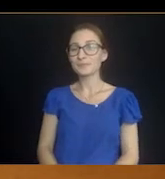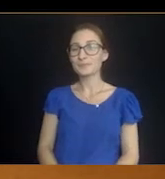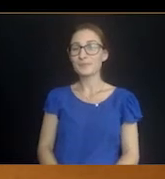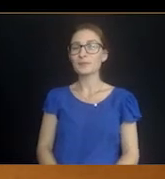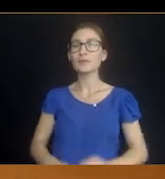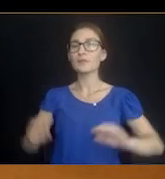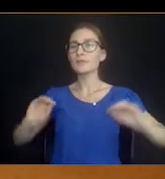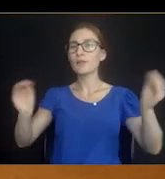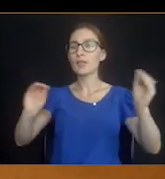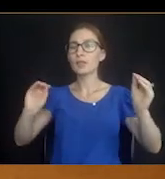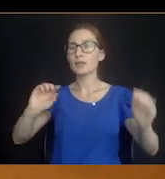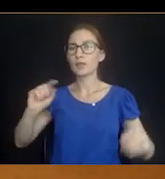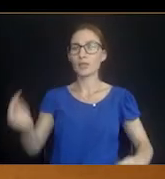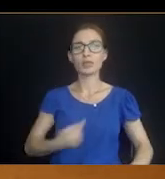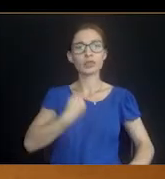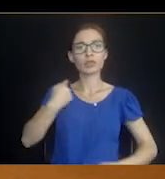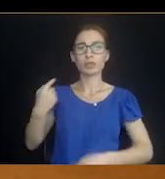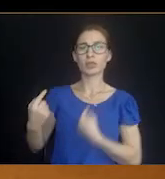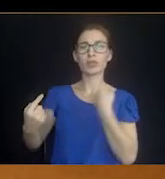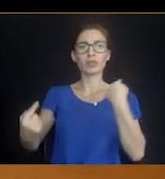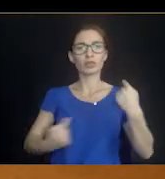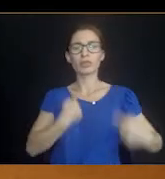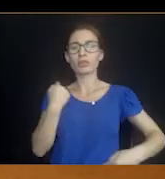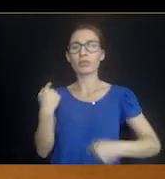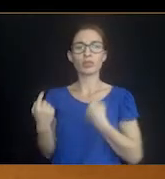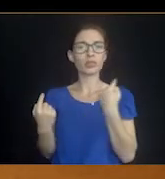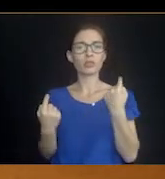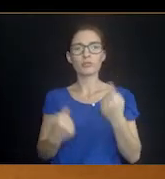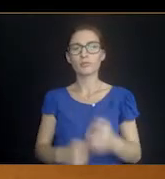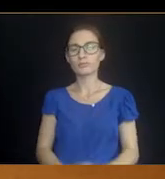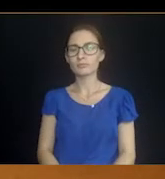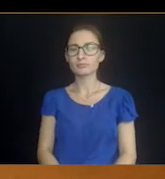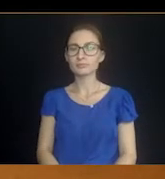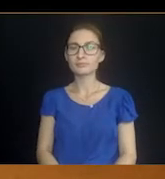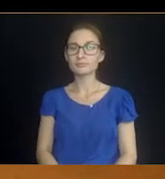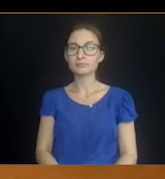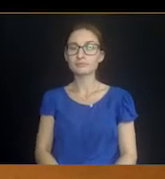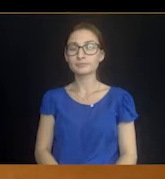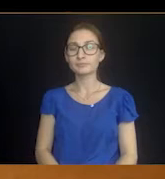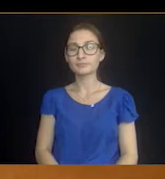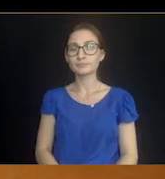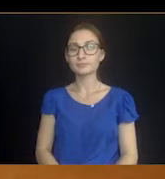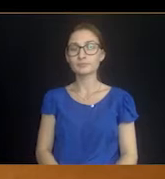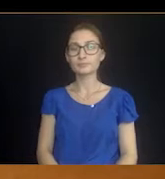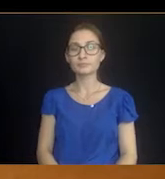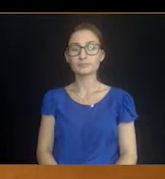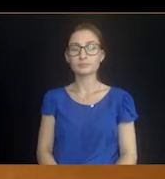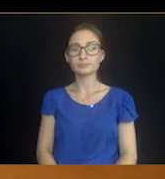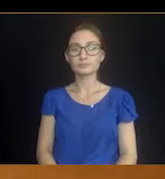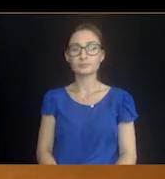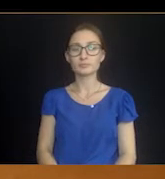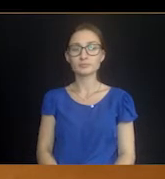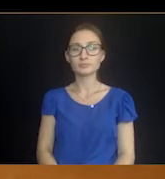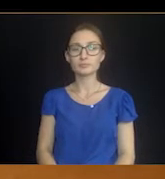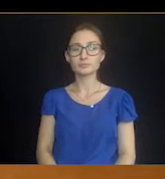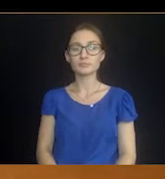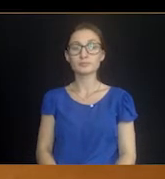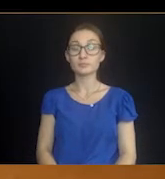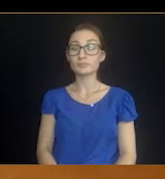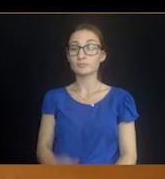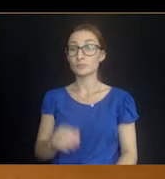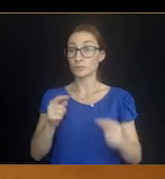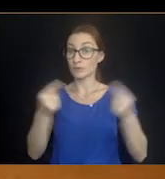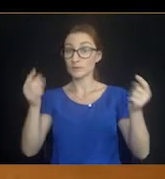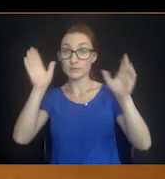an ink blot. You don't take anything personally, or definitely you're not as touchy about things. You